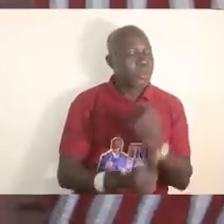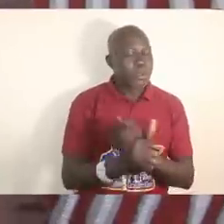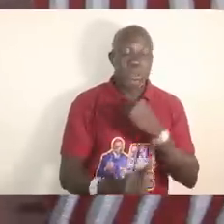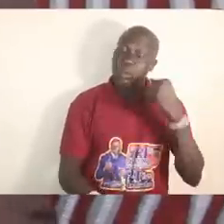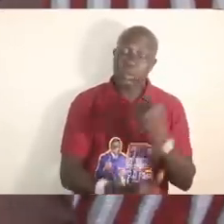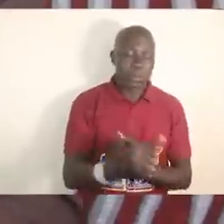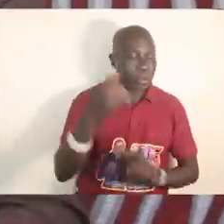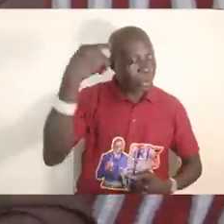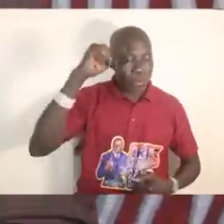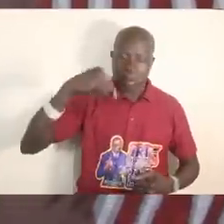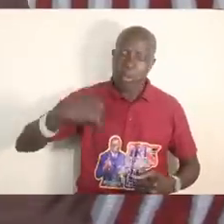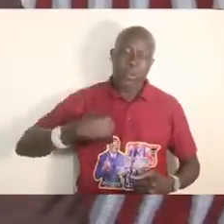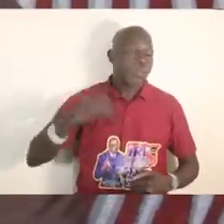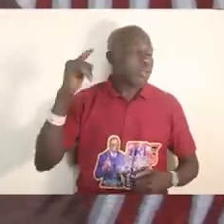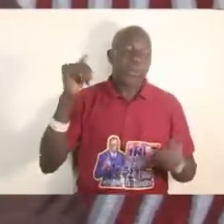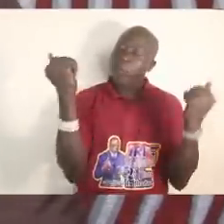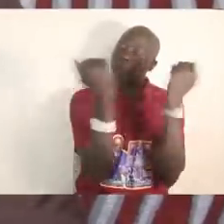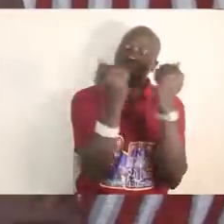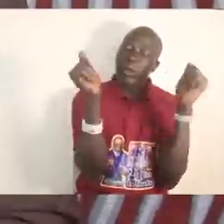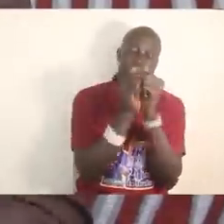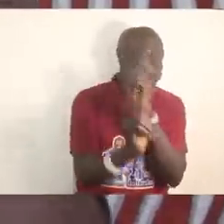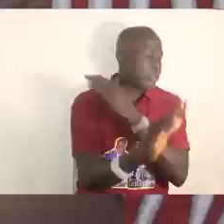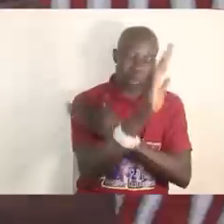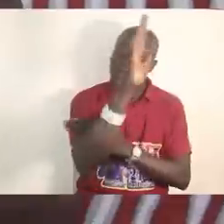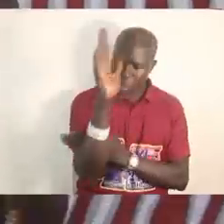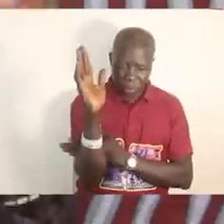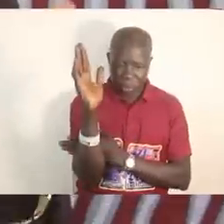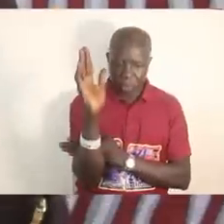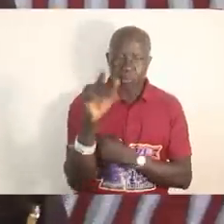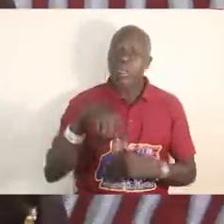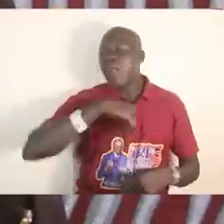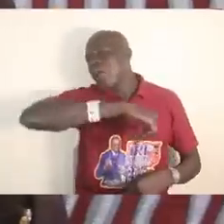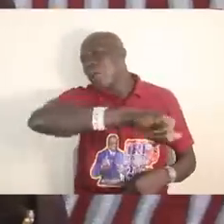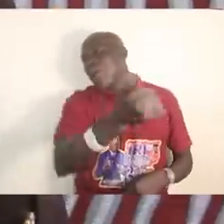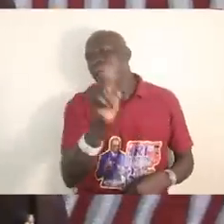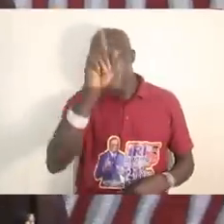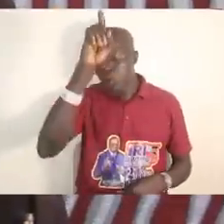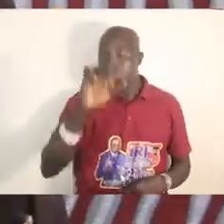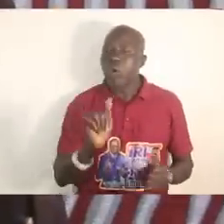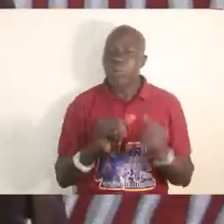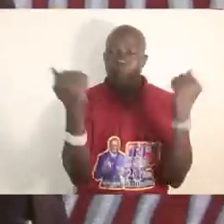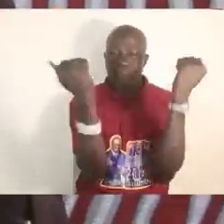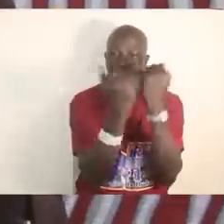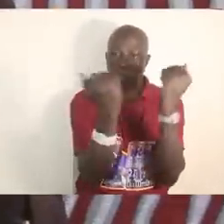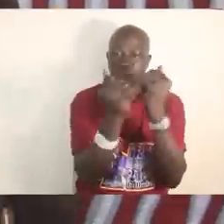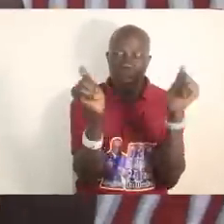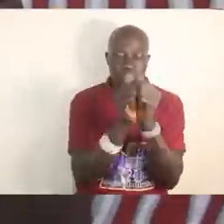Iwo ni o. Me le bo Olorun ja. Eni ba bo Olorun ja ri ja Olorun